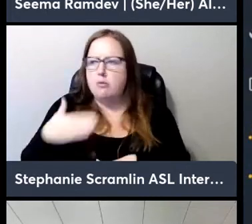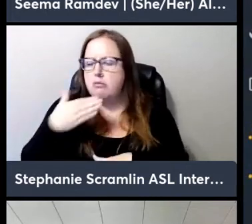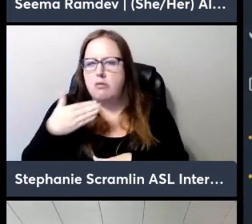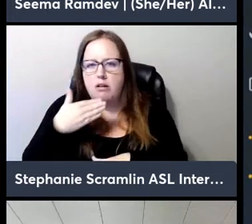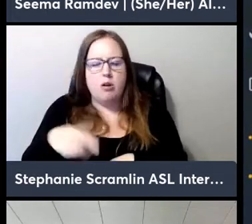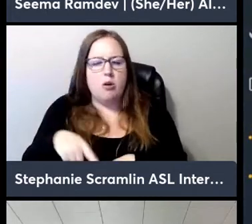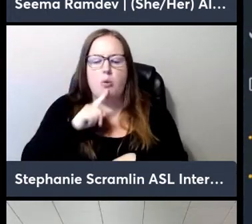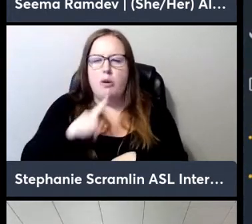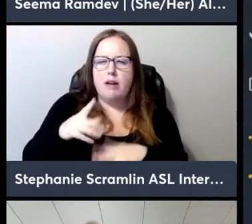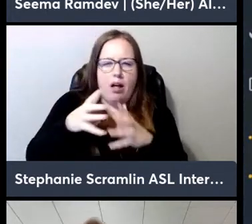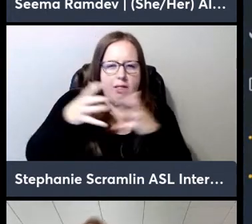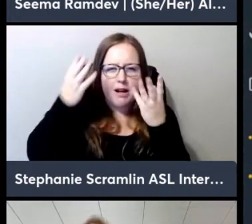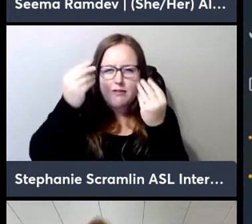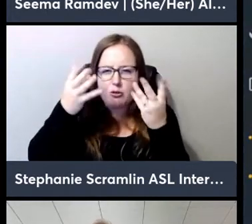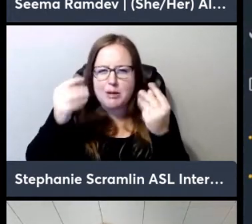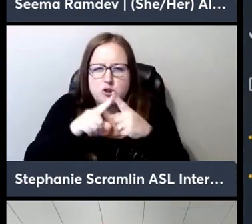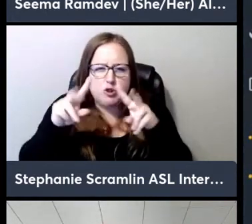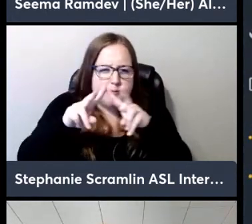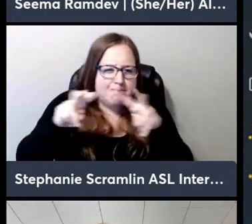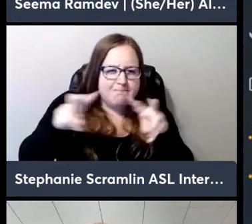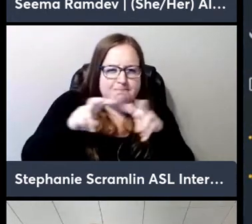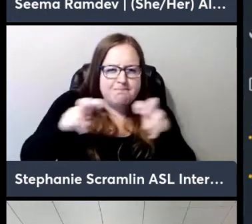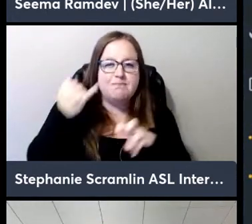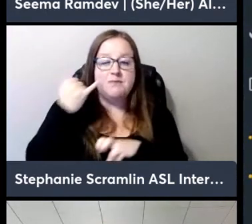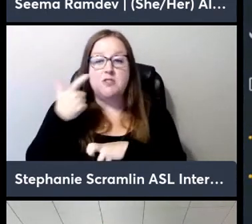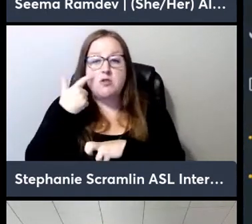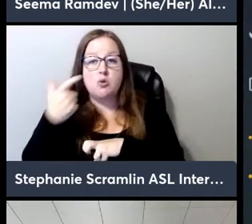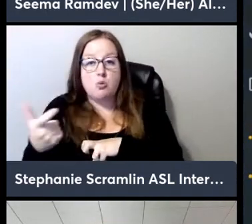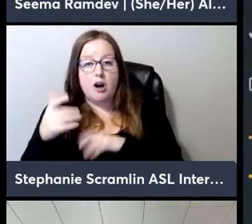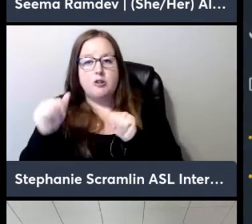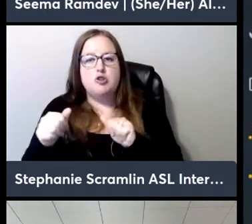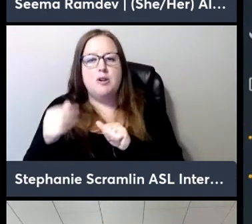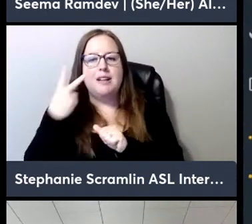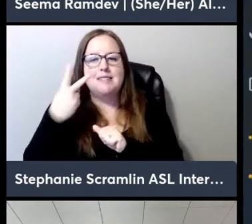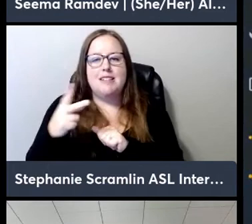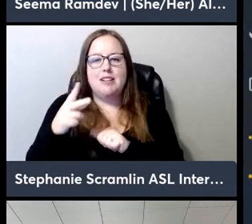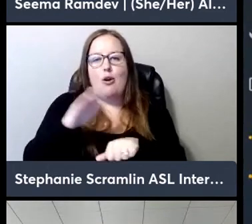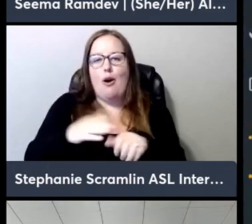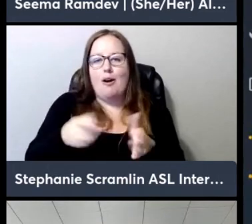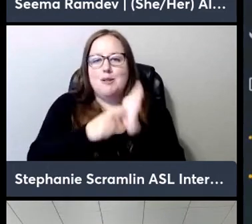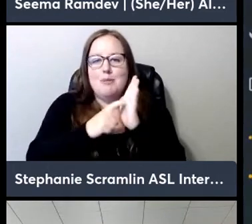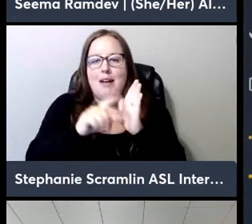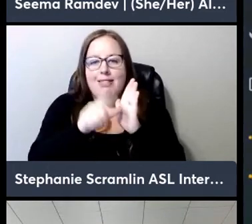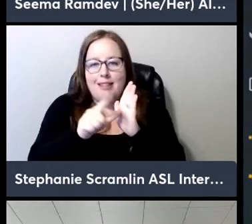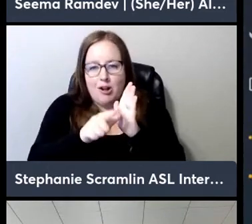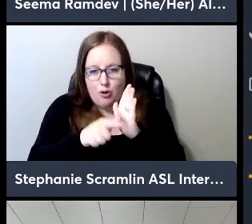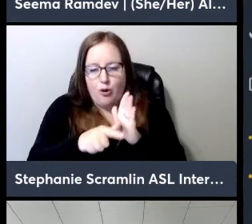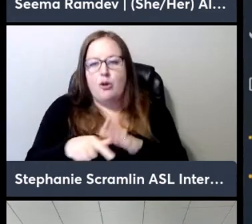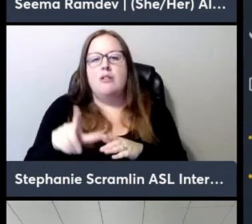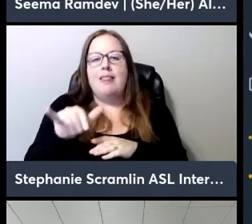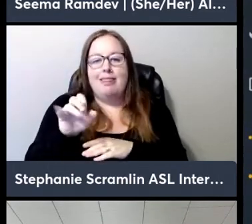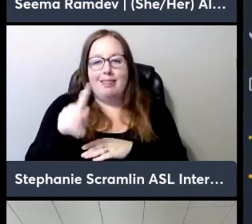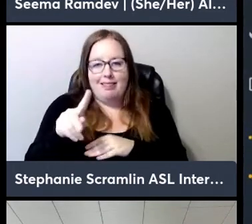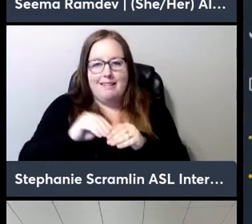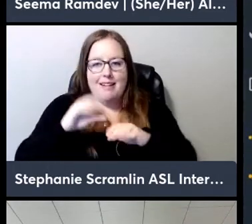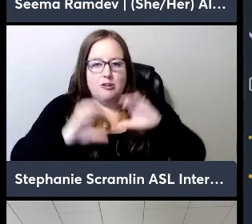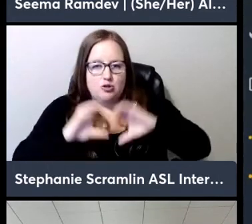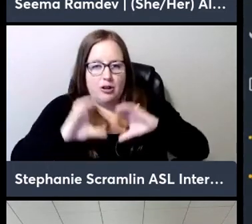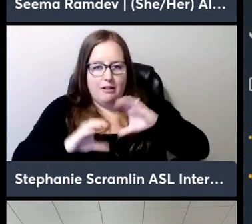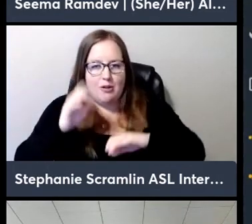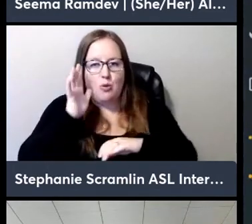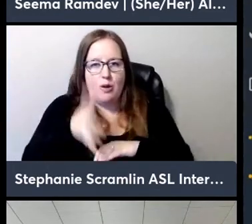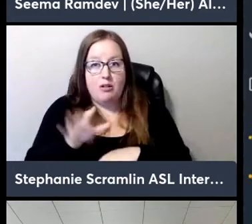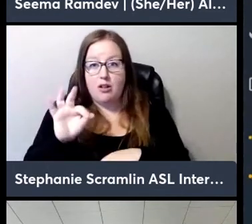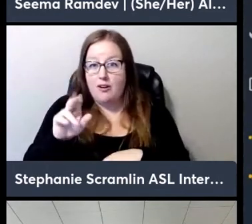to unpack. If anyone here is watching this, you can catch it on demand as well. We'll make sure that link is in the chat. And Frank, is